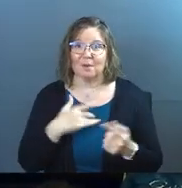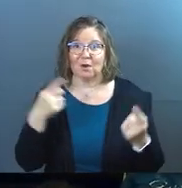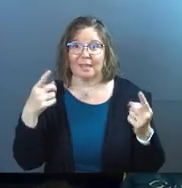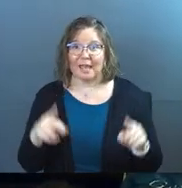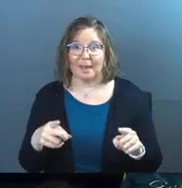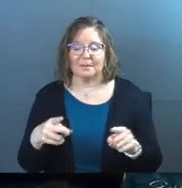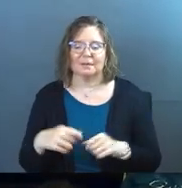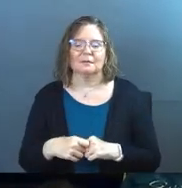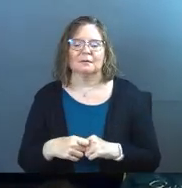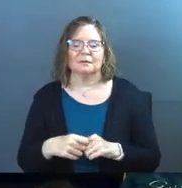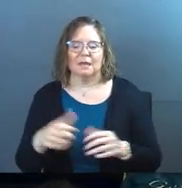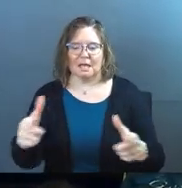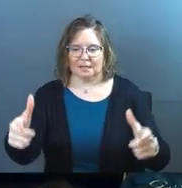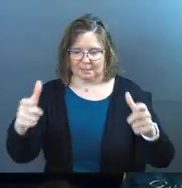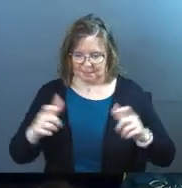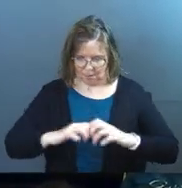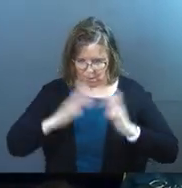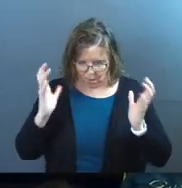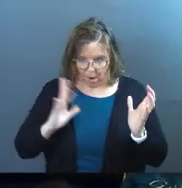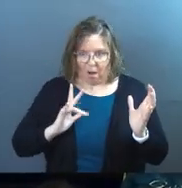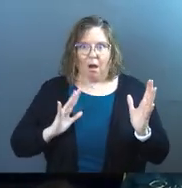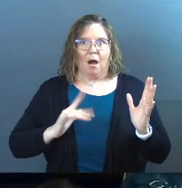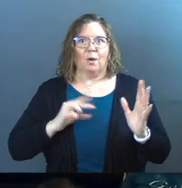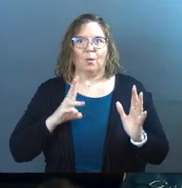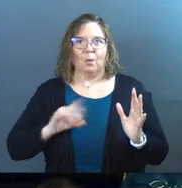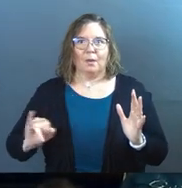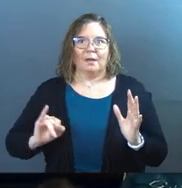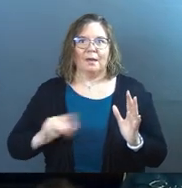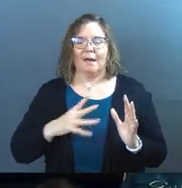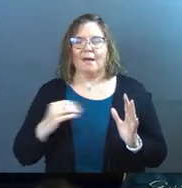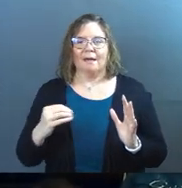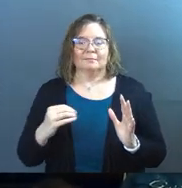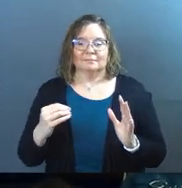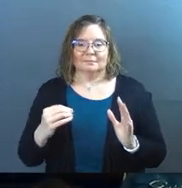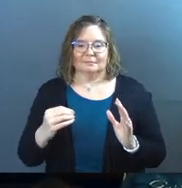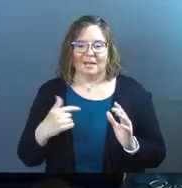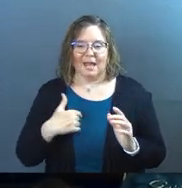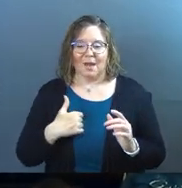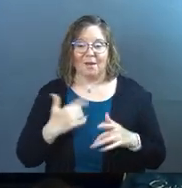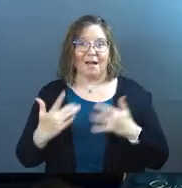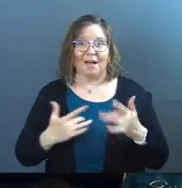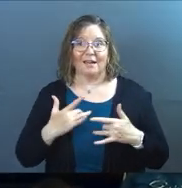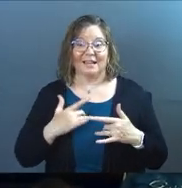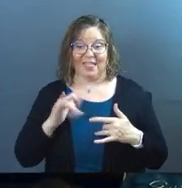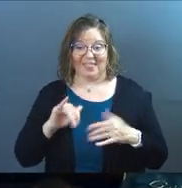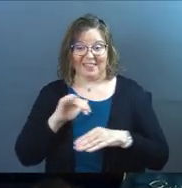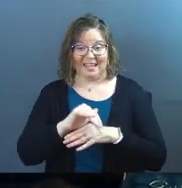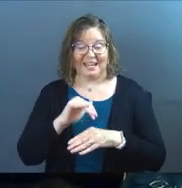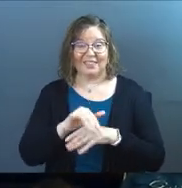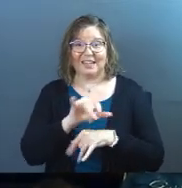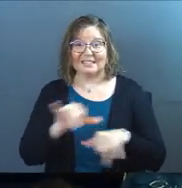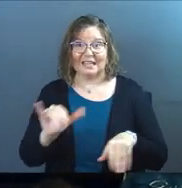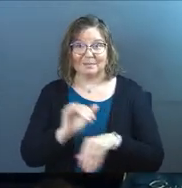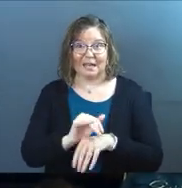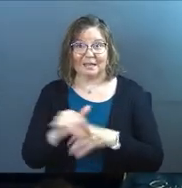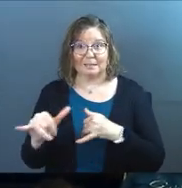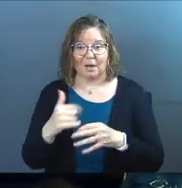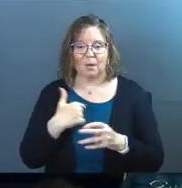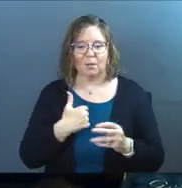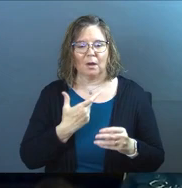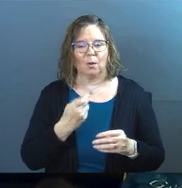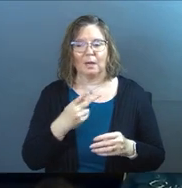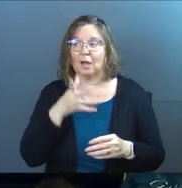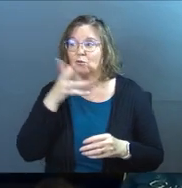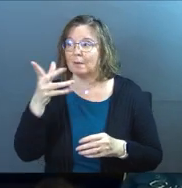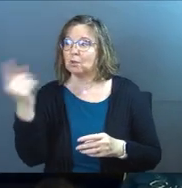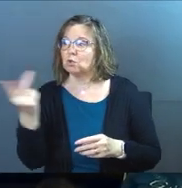happened, and they unwrapped it. And oh my gosh, it's the Wii. And we set up this thing that night, same night as the birthday party. We're like,